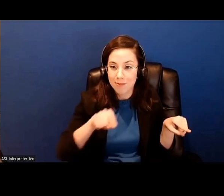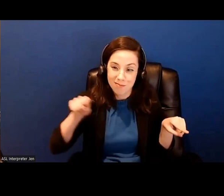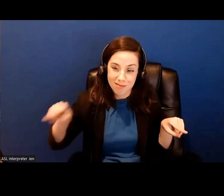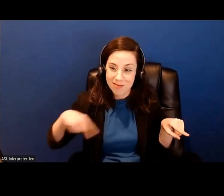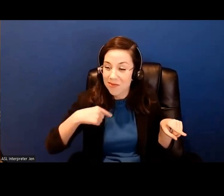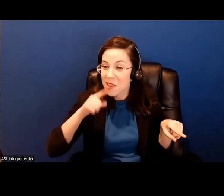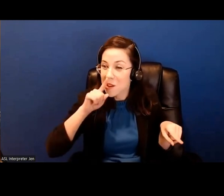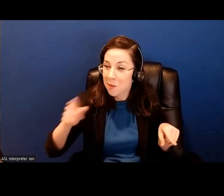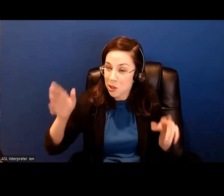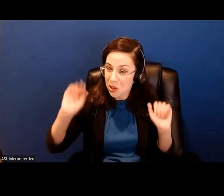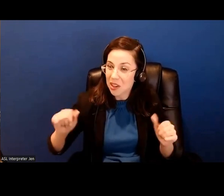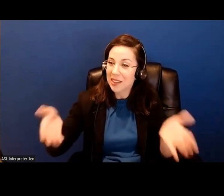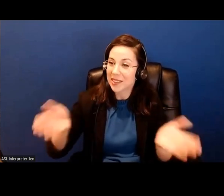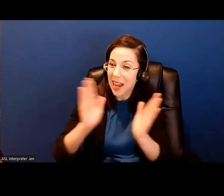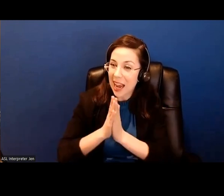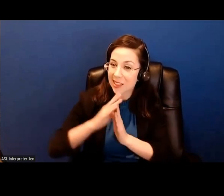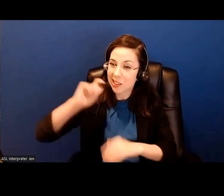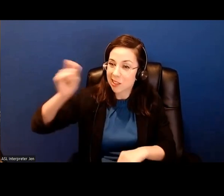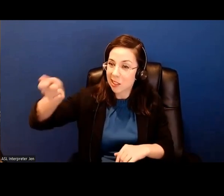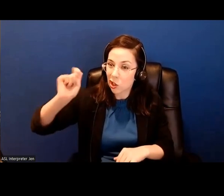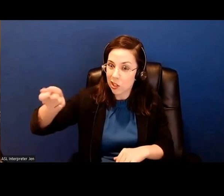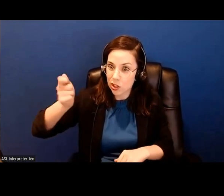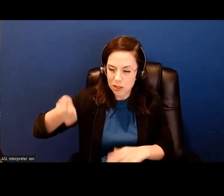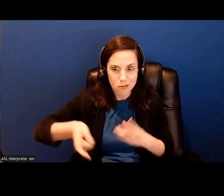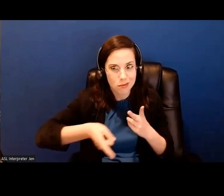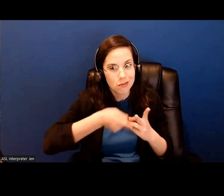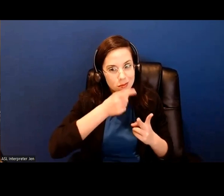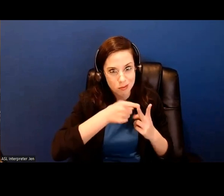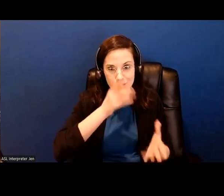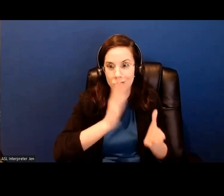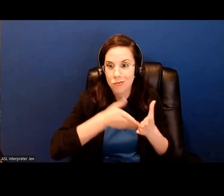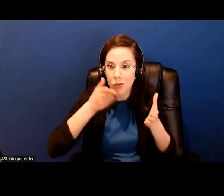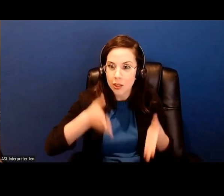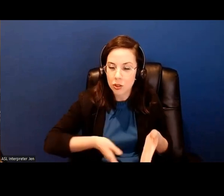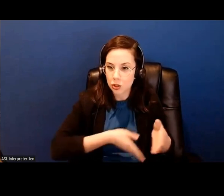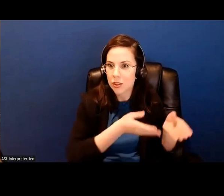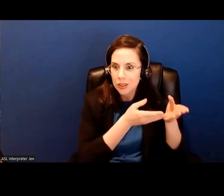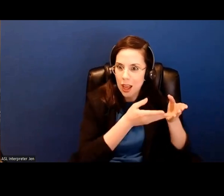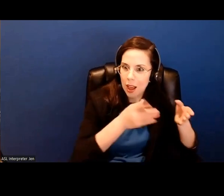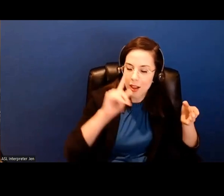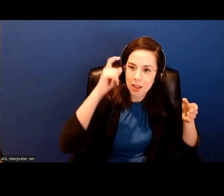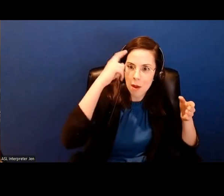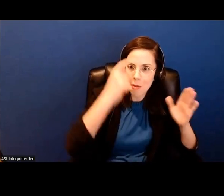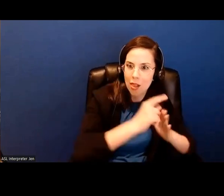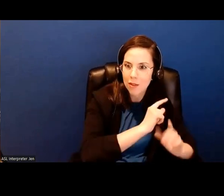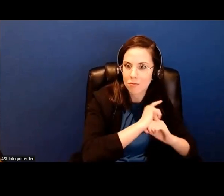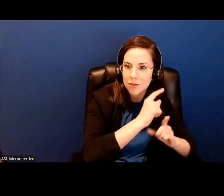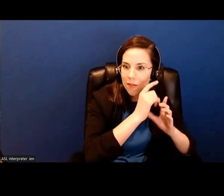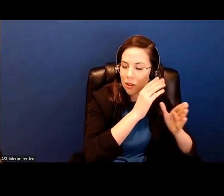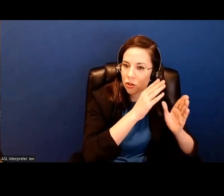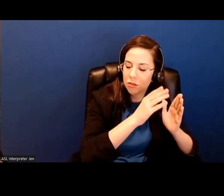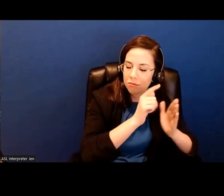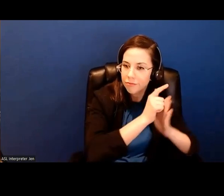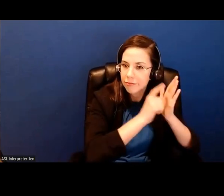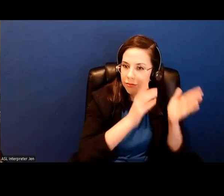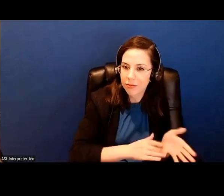of the judges, any of the prosecutors and any of the public defenders about the work that they do. I mean, most of them